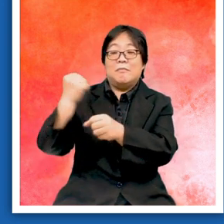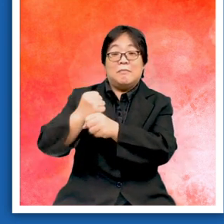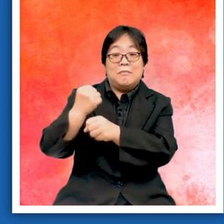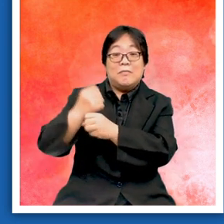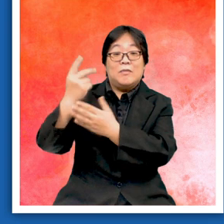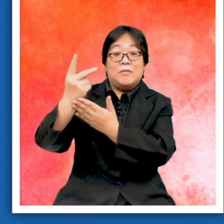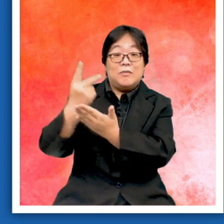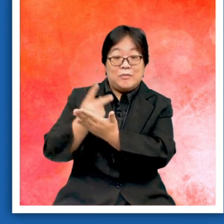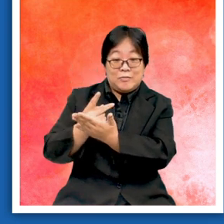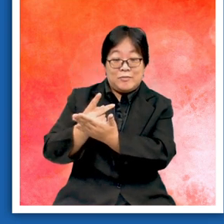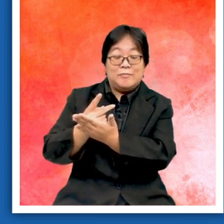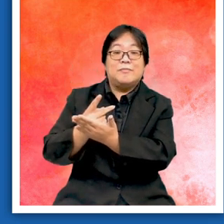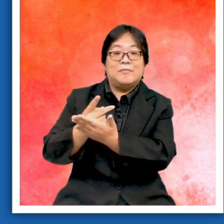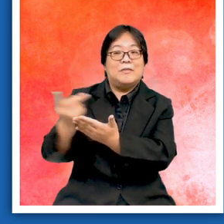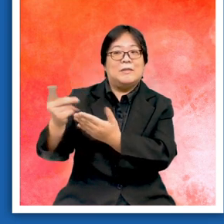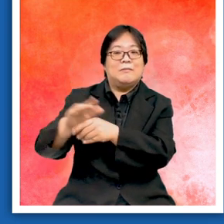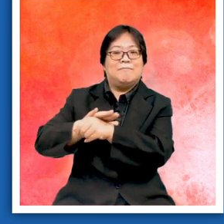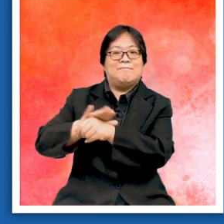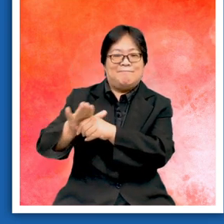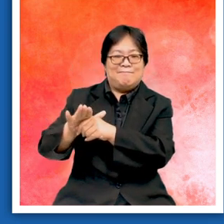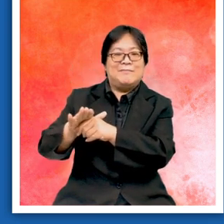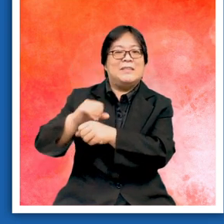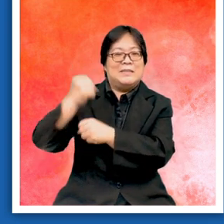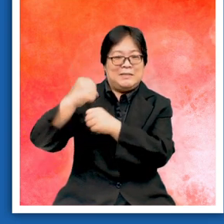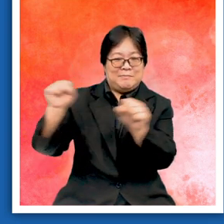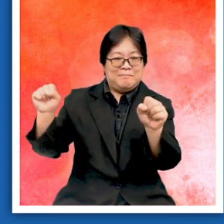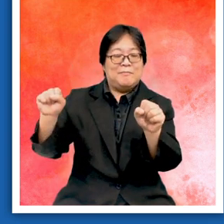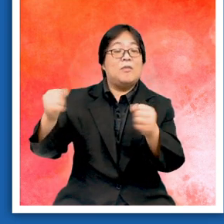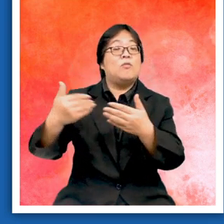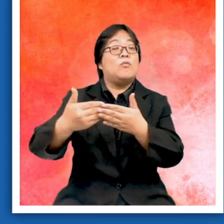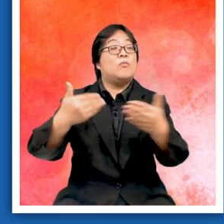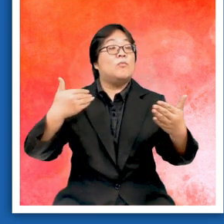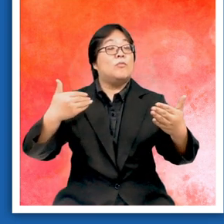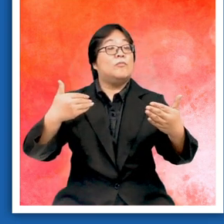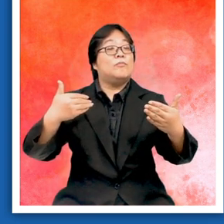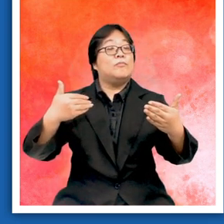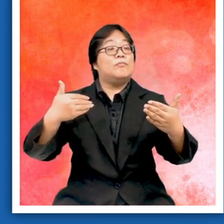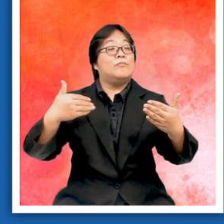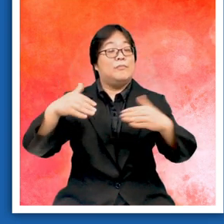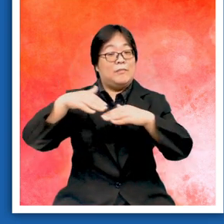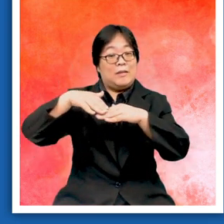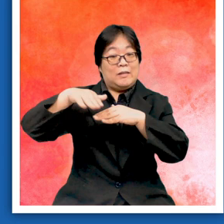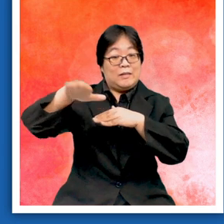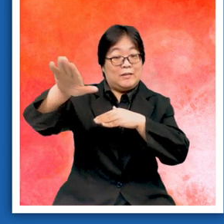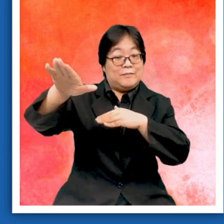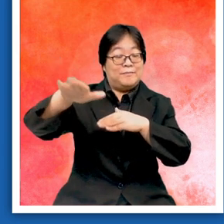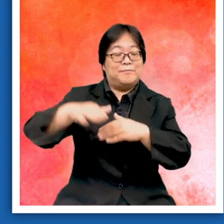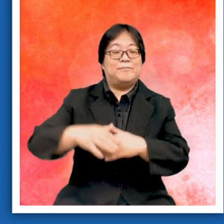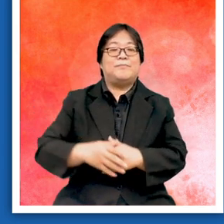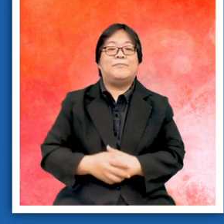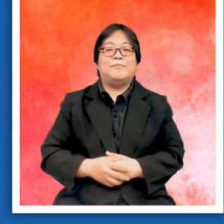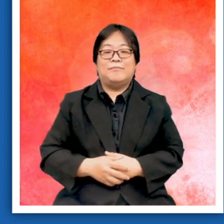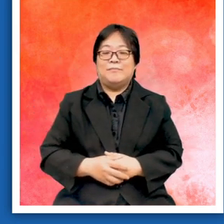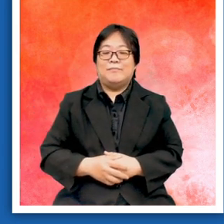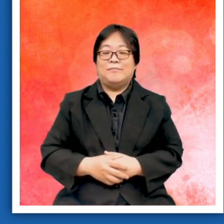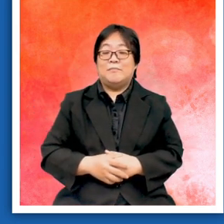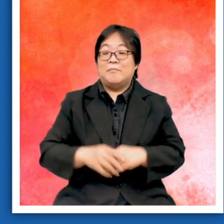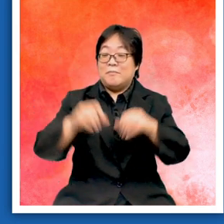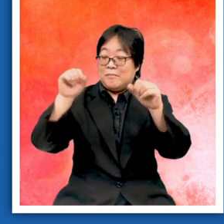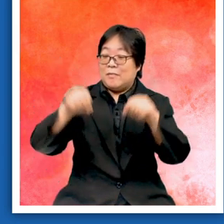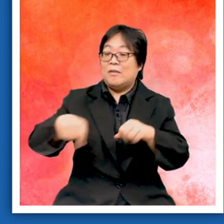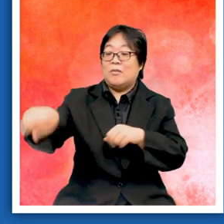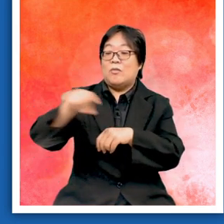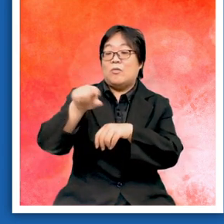are completed before you hand the assignment in. You can actually